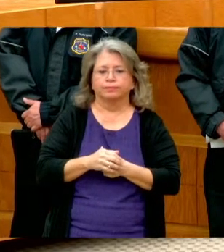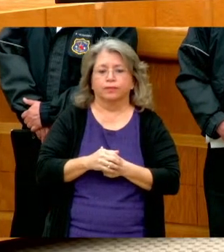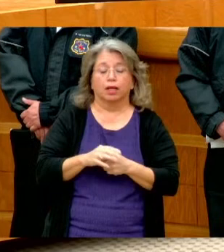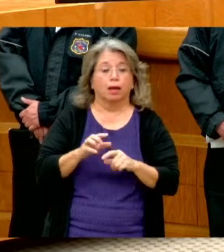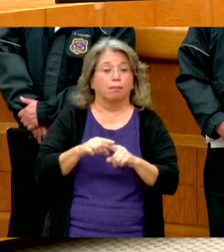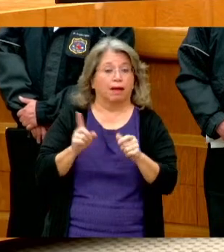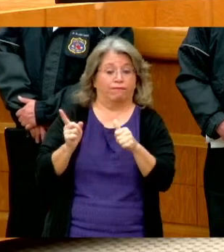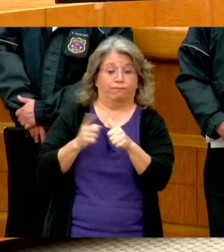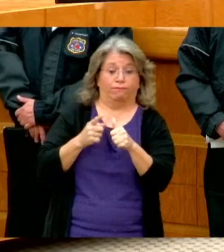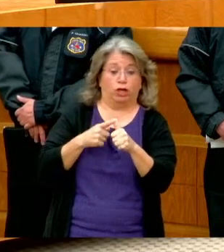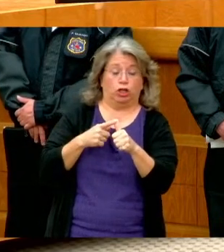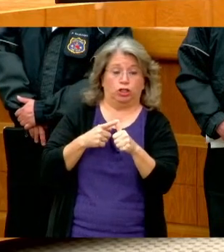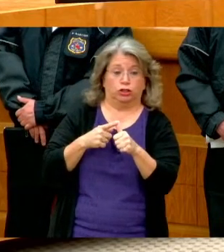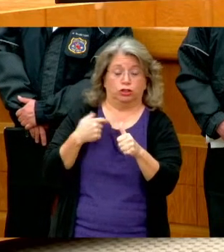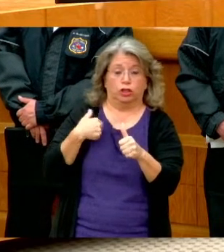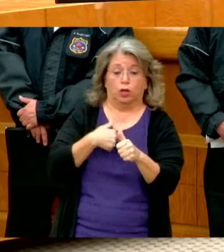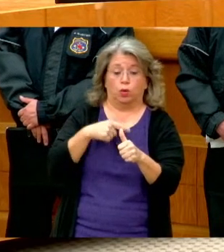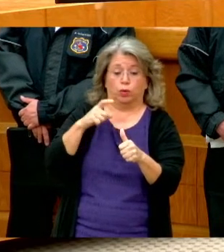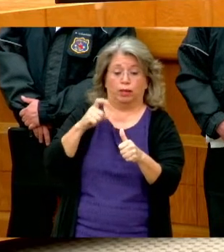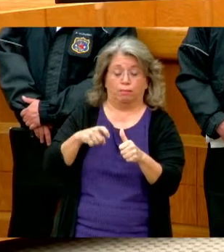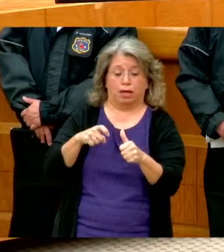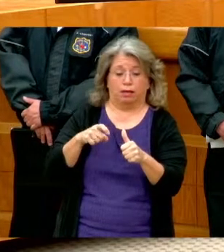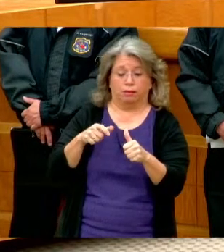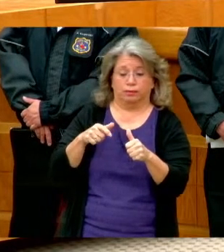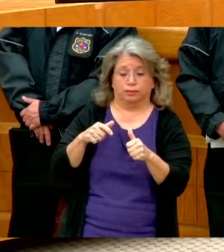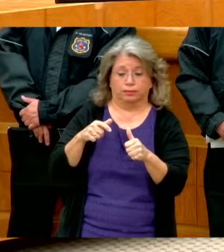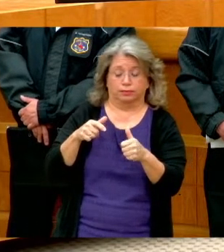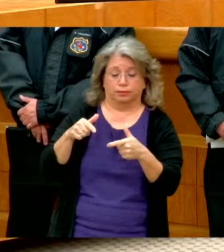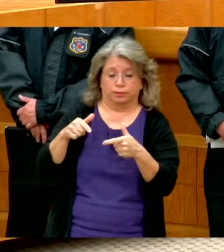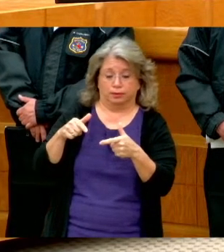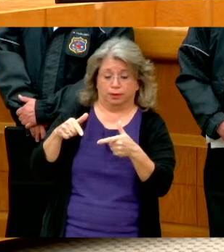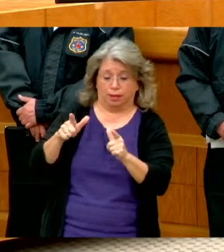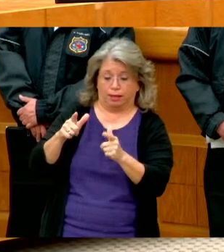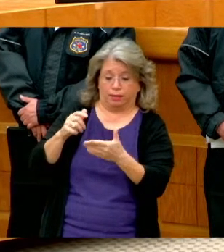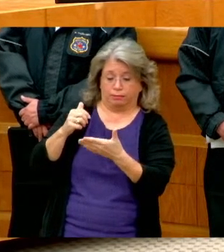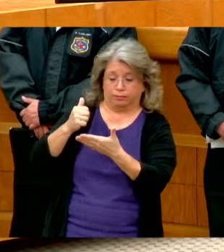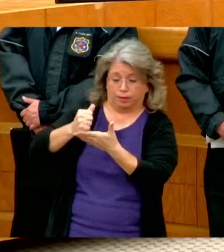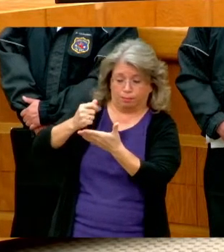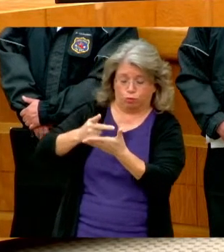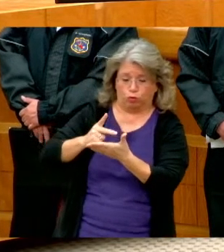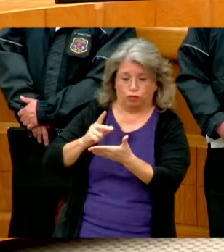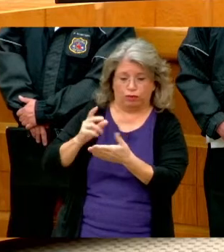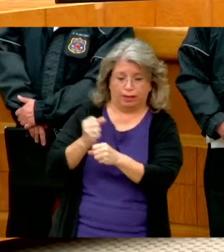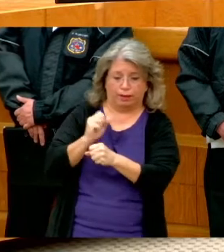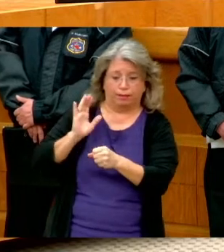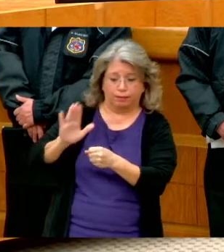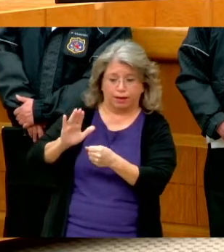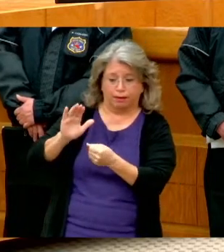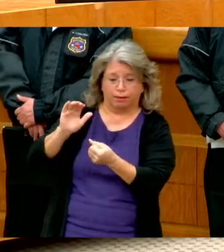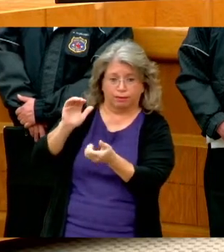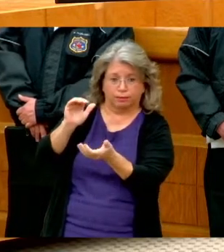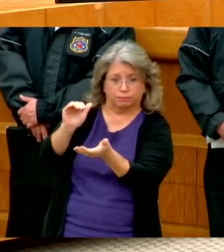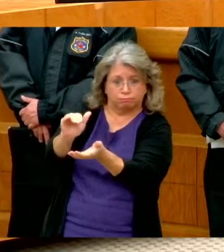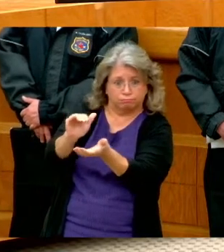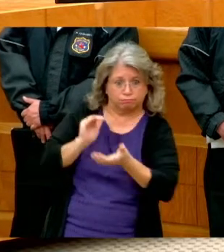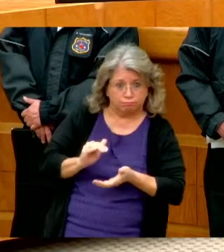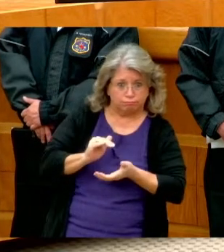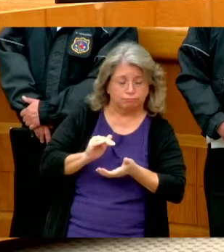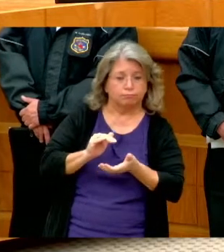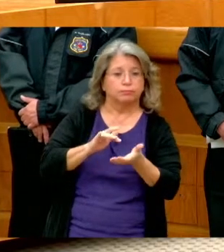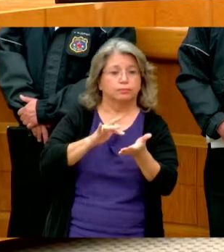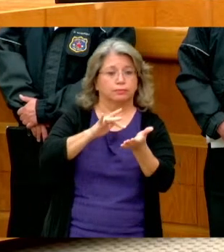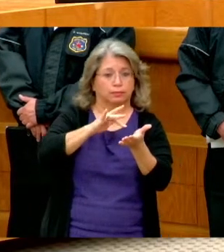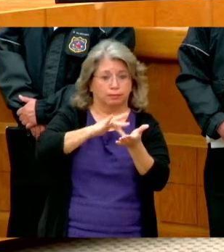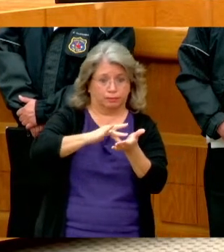let them get their allotment. They're anxiously waiting, and hopefully they'll get it very soon. And when they get their